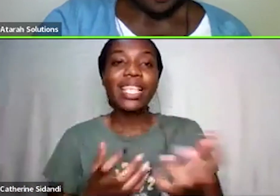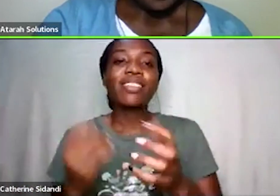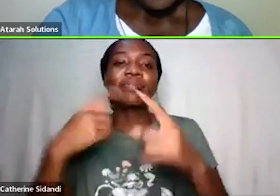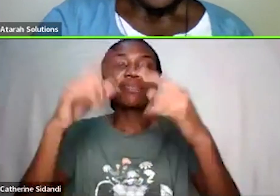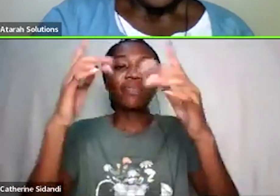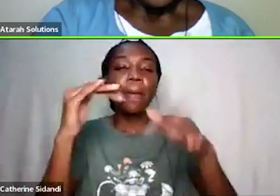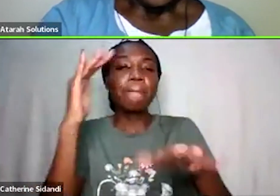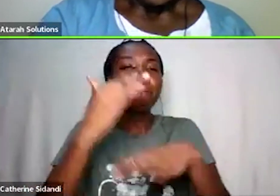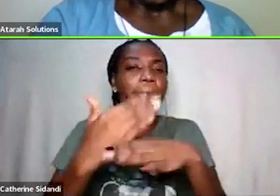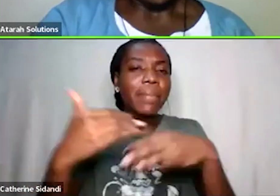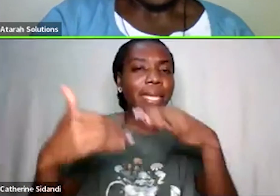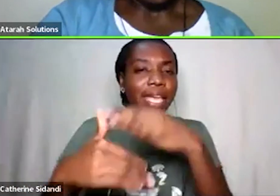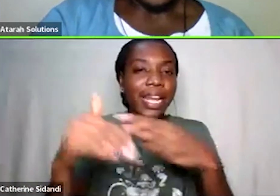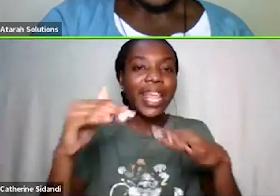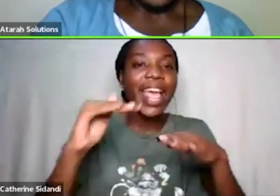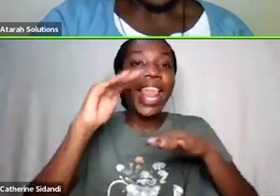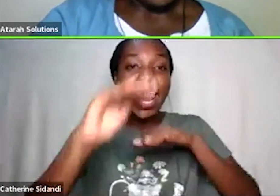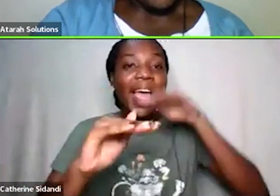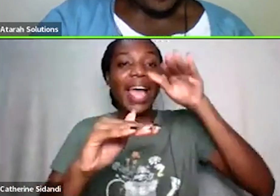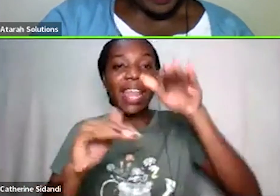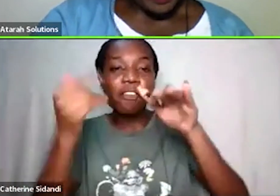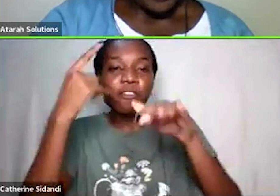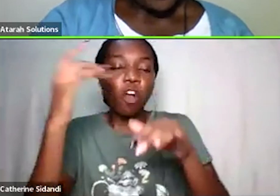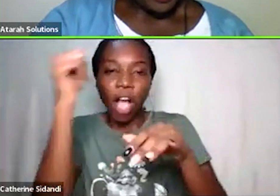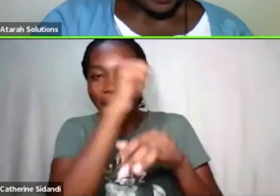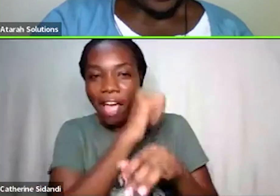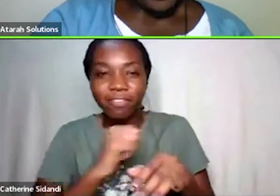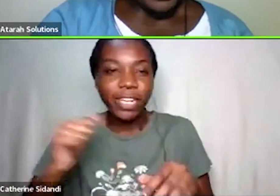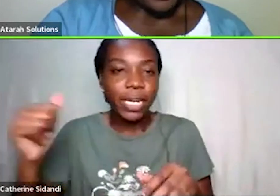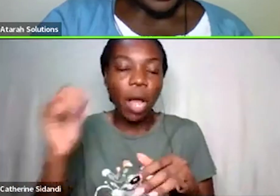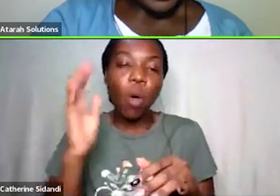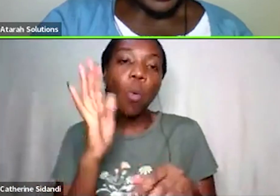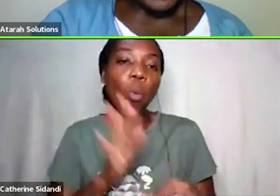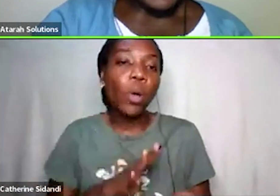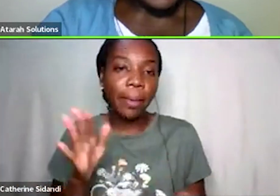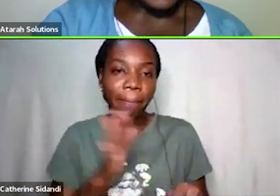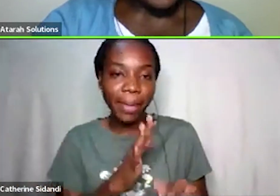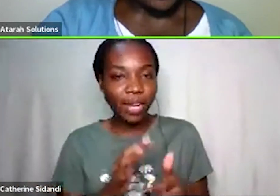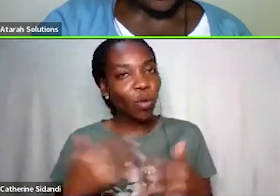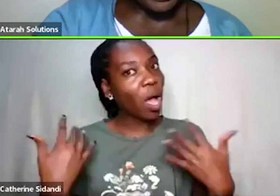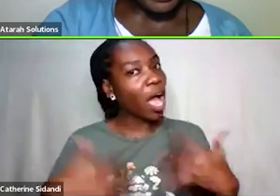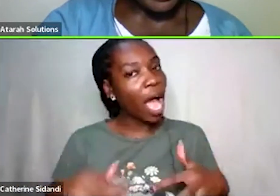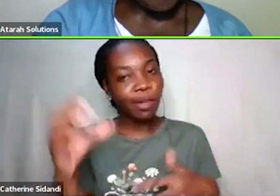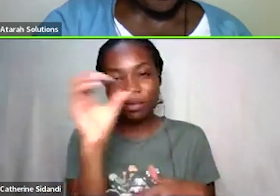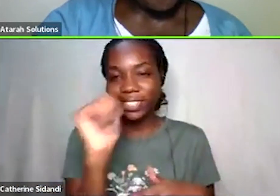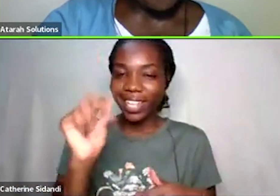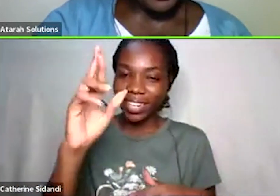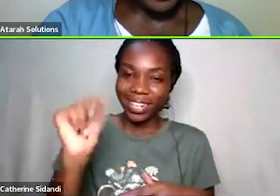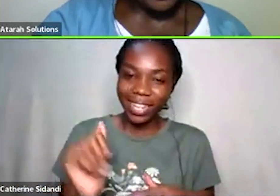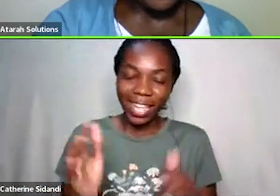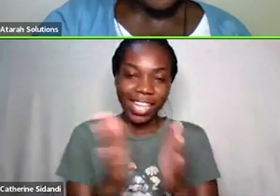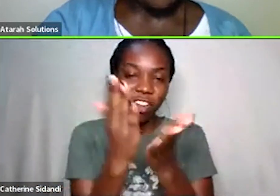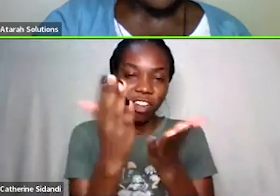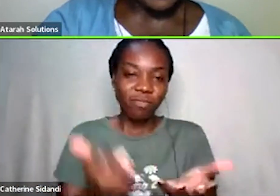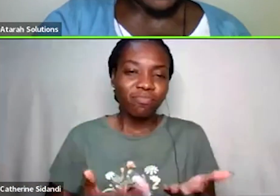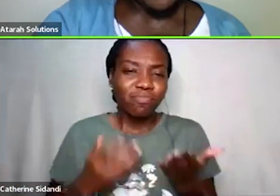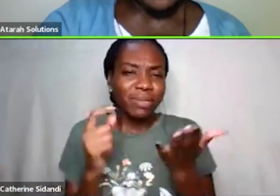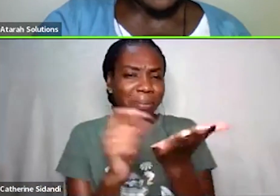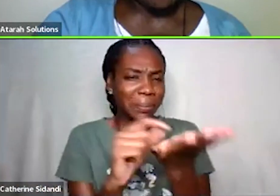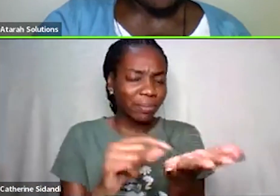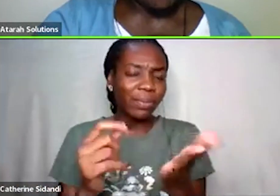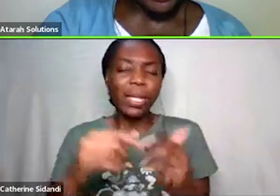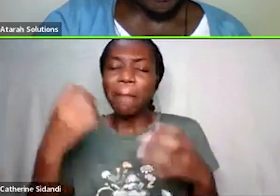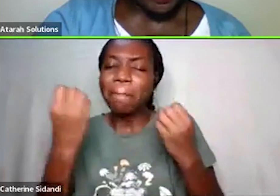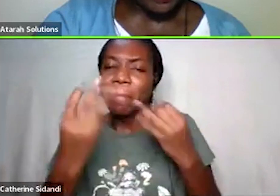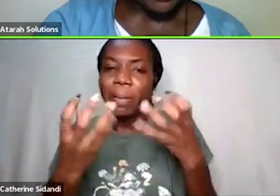ladder for African women. Wow, Sarah. And then she has authored a number of books, including Overcoming